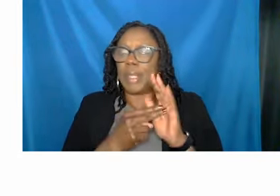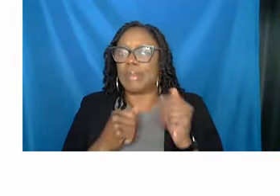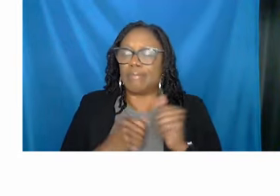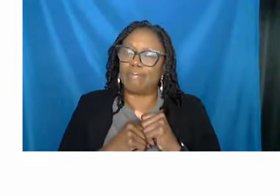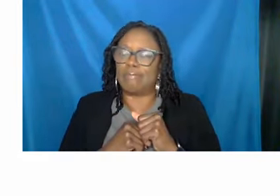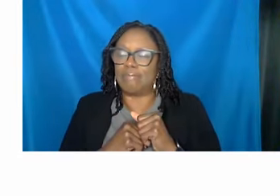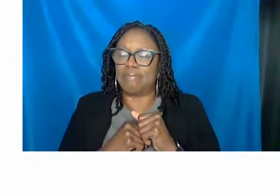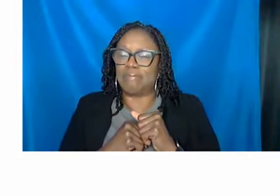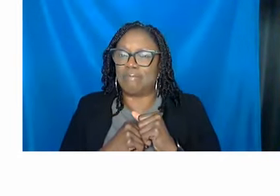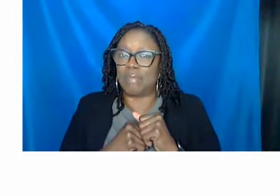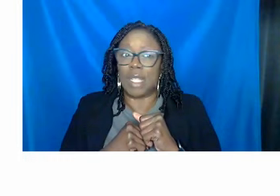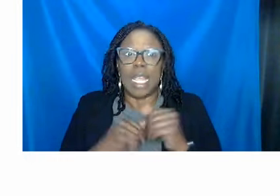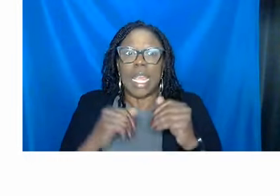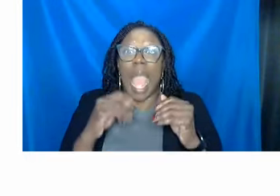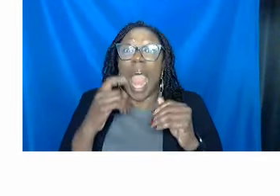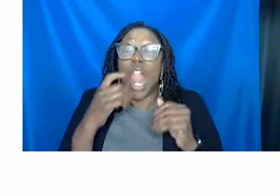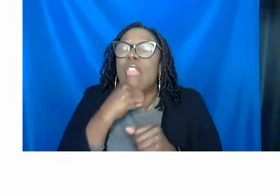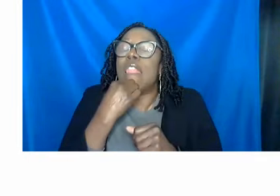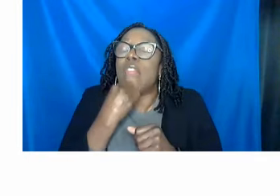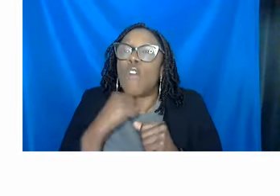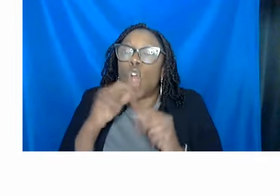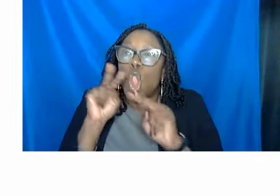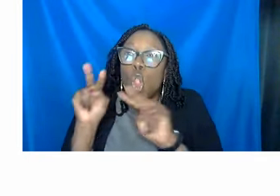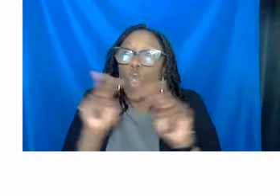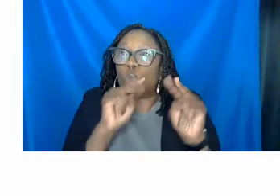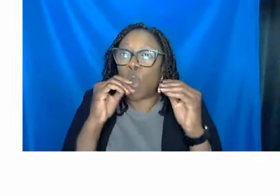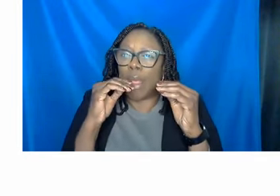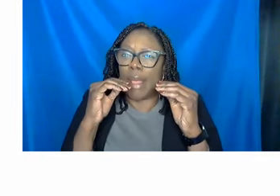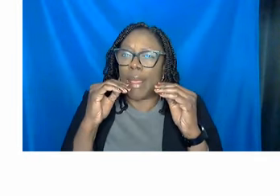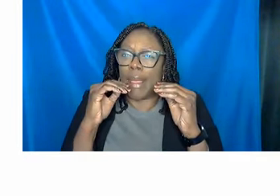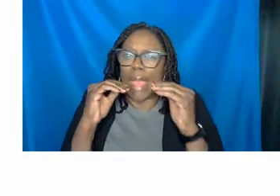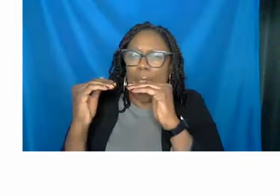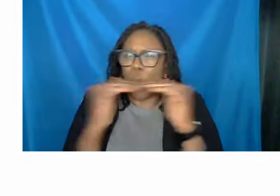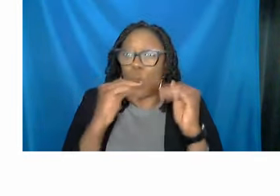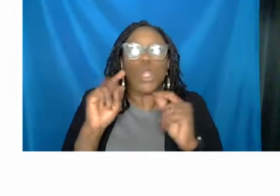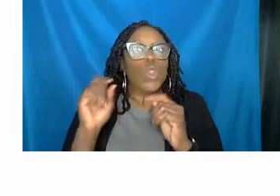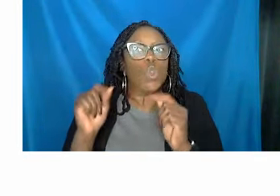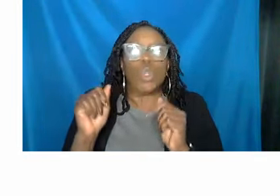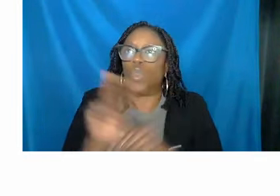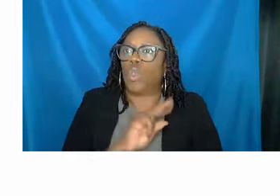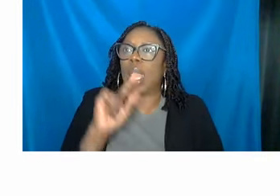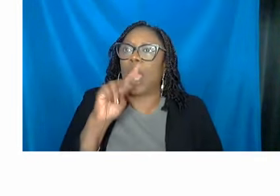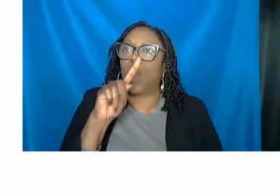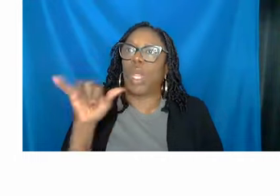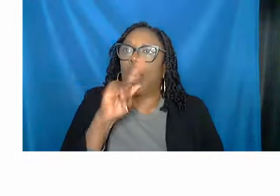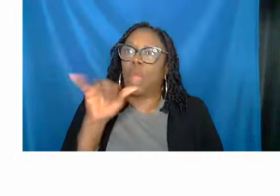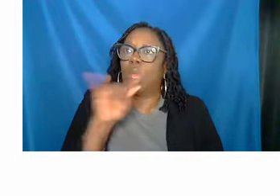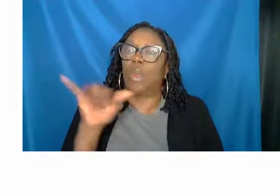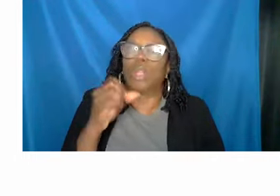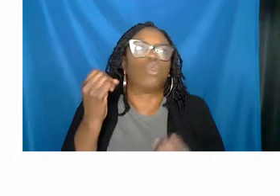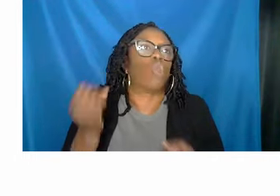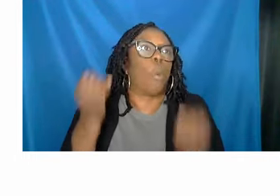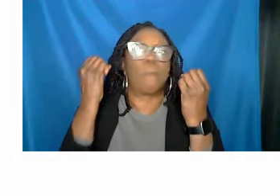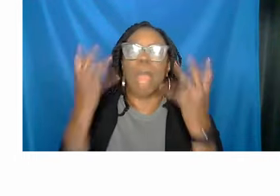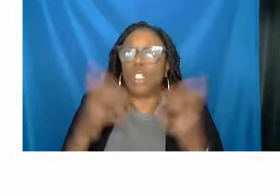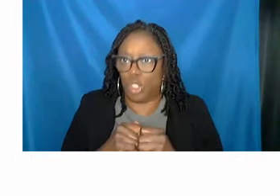love looking through the equity lens. I love it. I know we use the word a lot, but it has helped me so